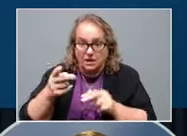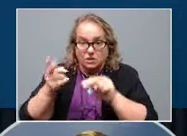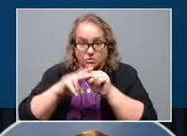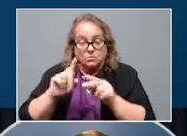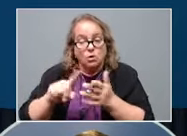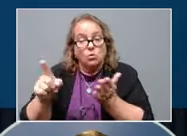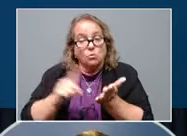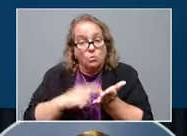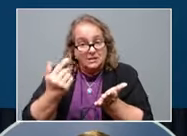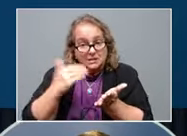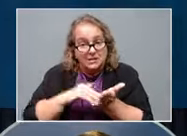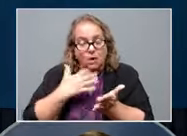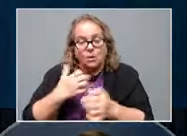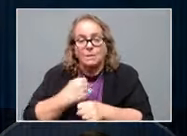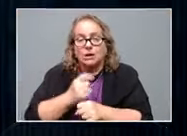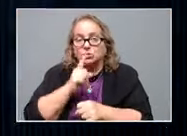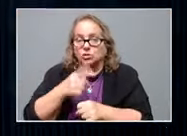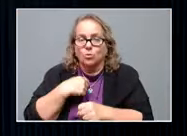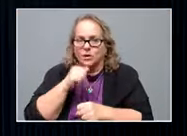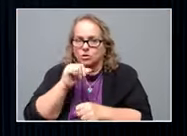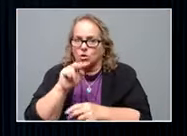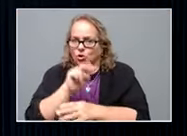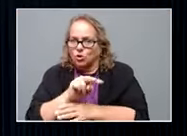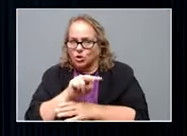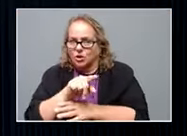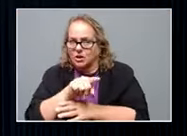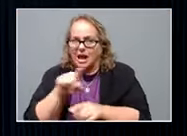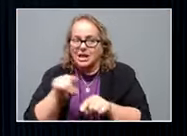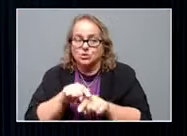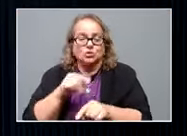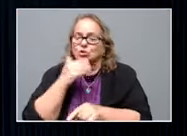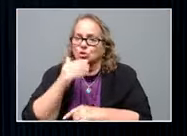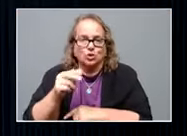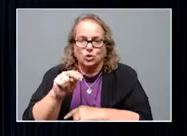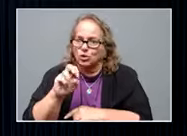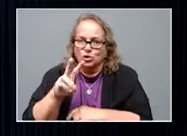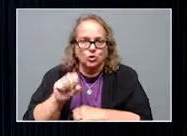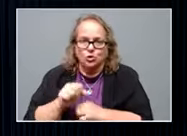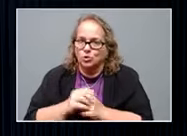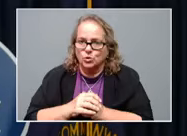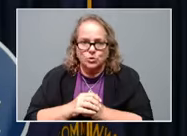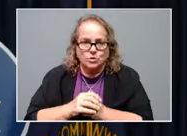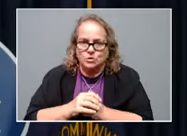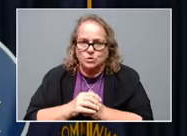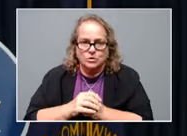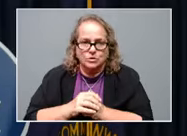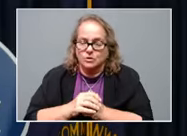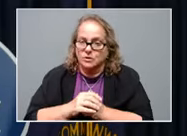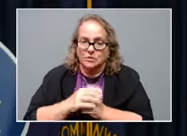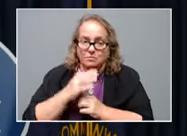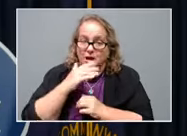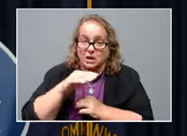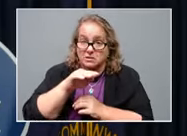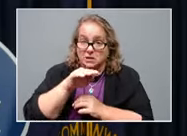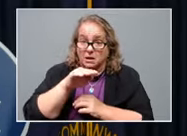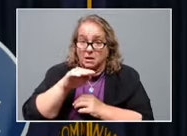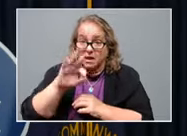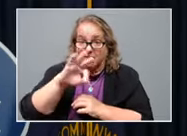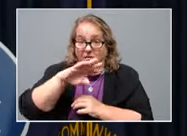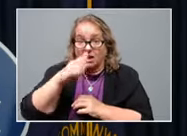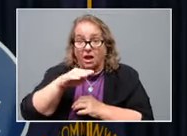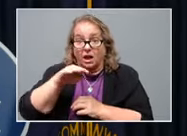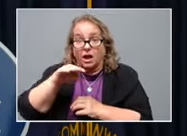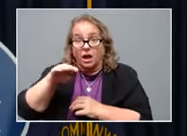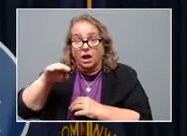we don't view this as good news, because a plateau will continue